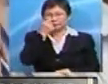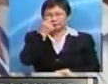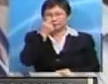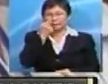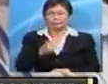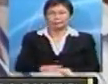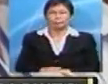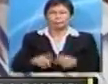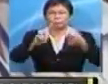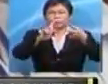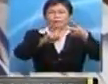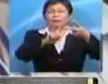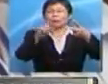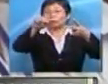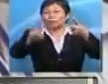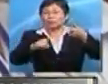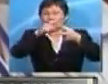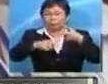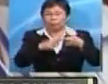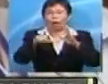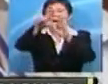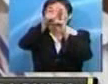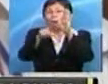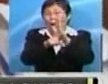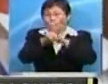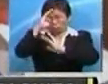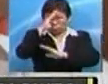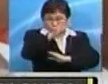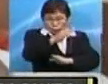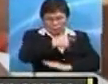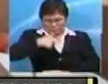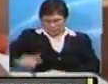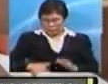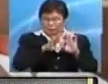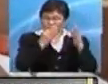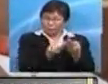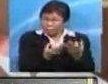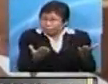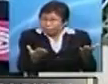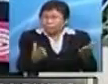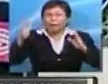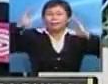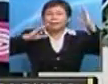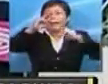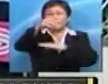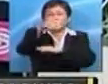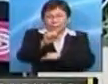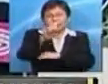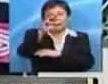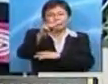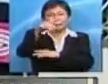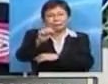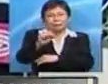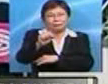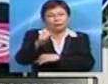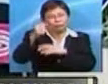Okay, as far as the second question about the lawsuit, I suppose, by the Chinese families, Malaysia Airlines obviously has